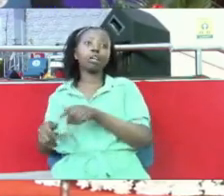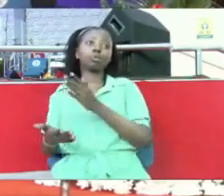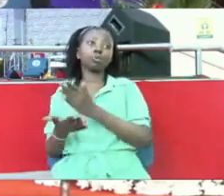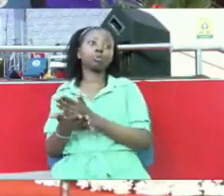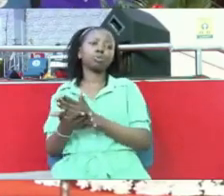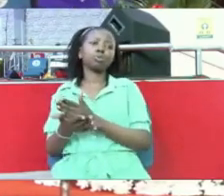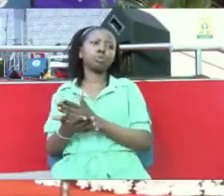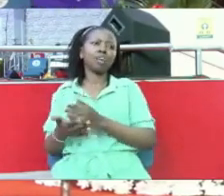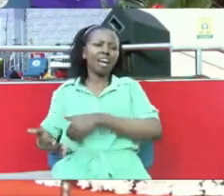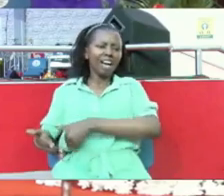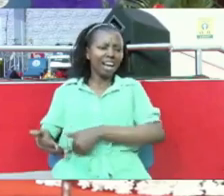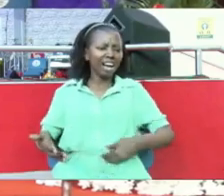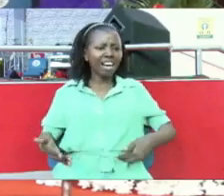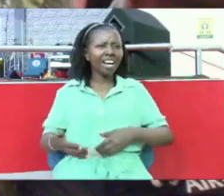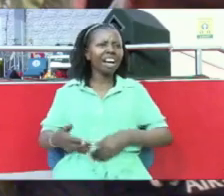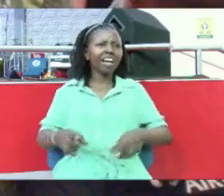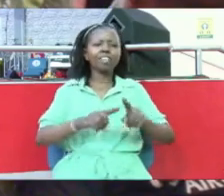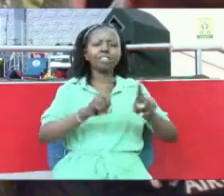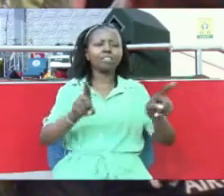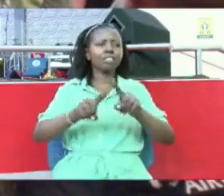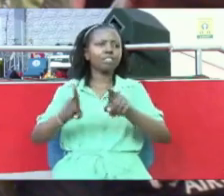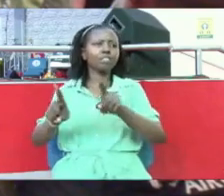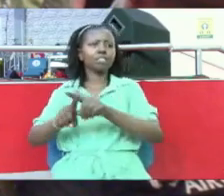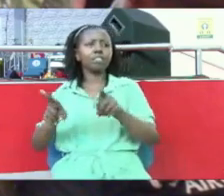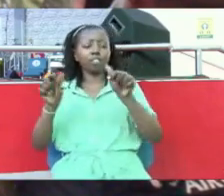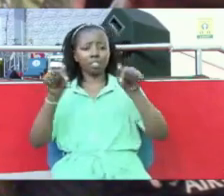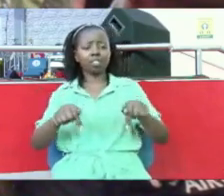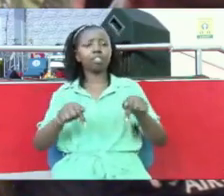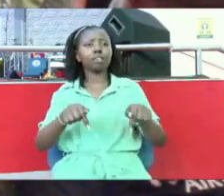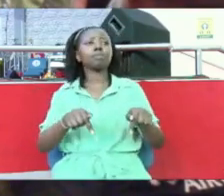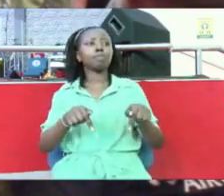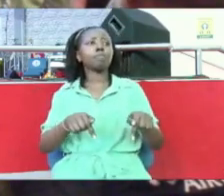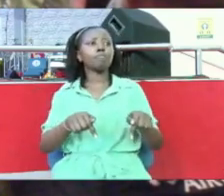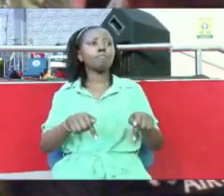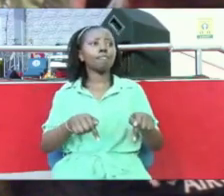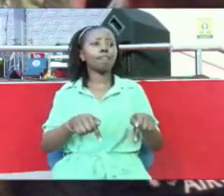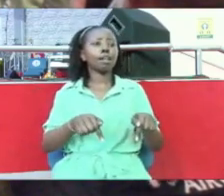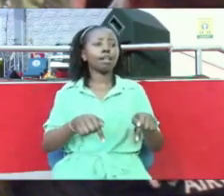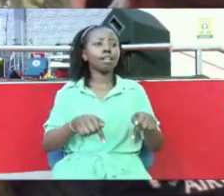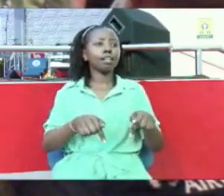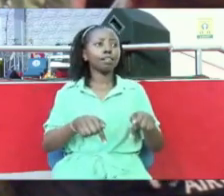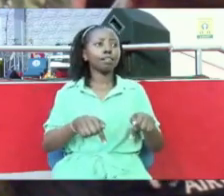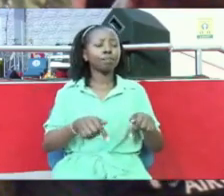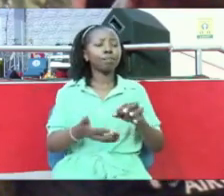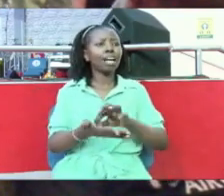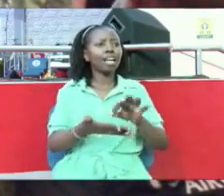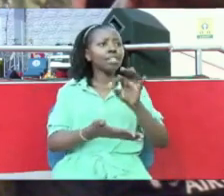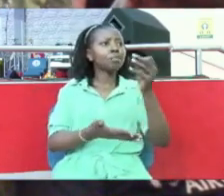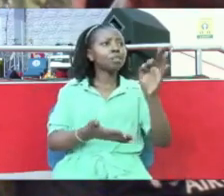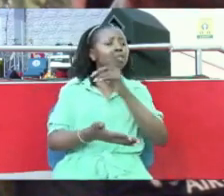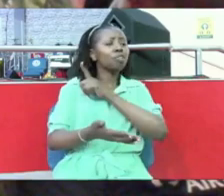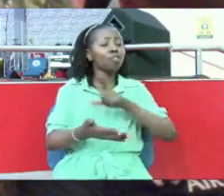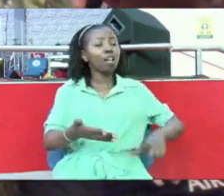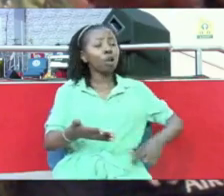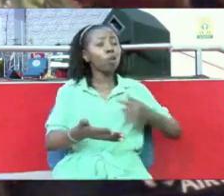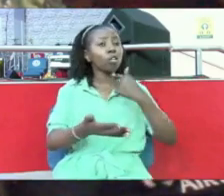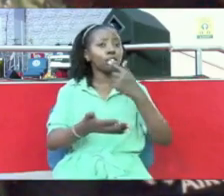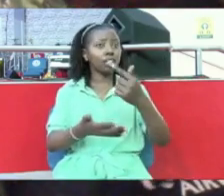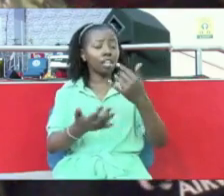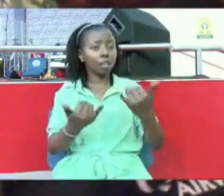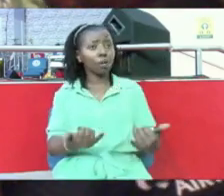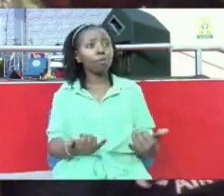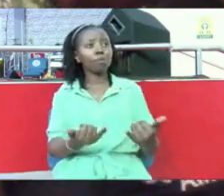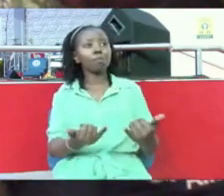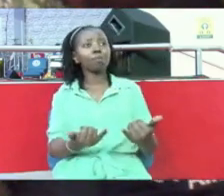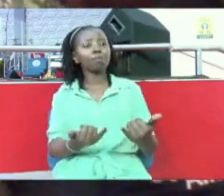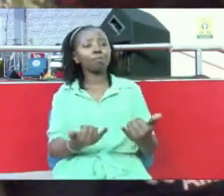hapa. Hungers of various types. Kuna njaa za aina tofauti. And what I'd hear the Spirit of the Lord say. Ninaposikia neno